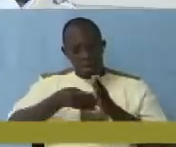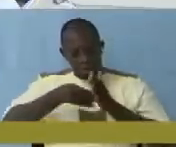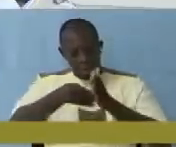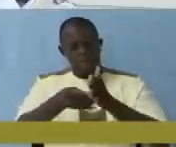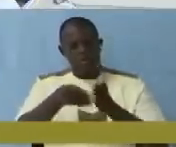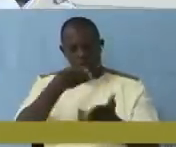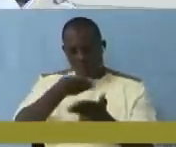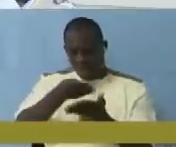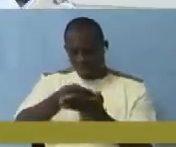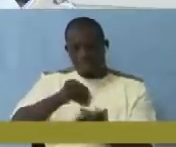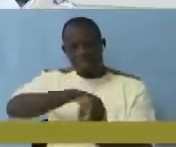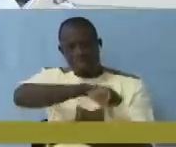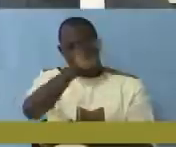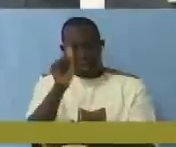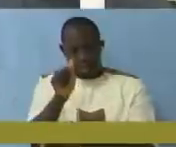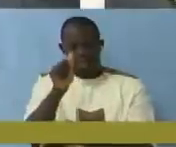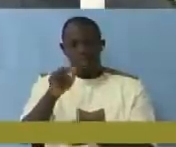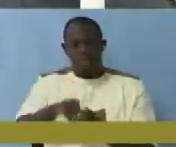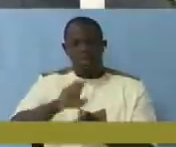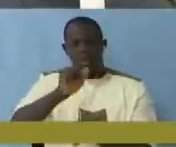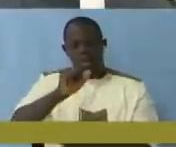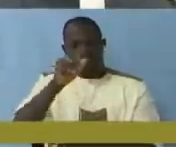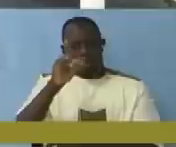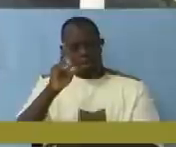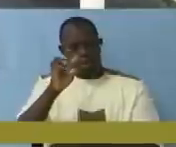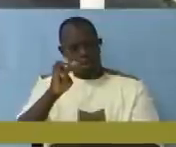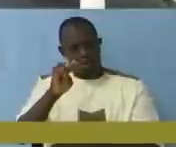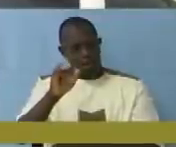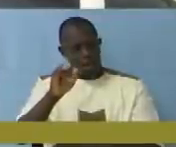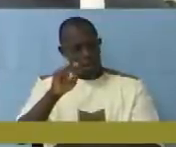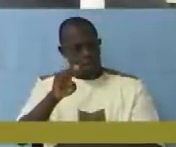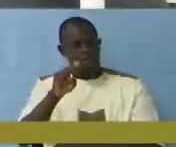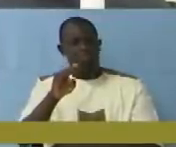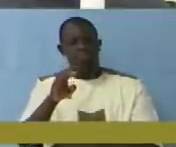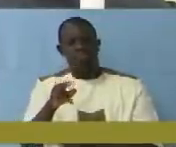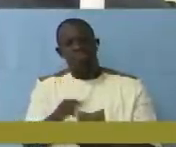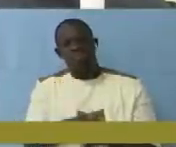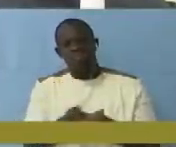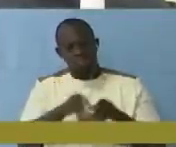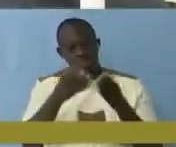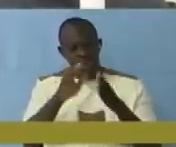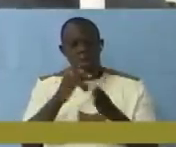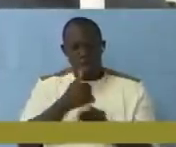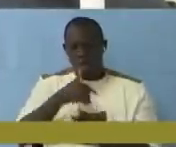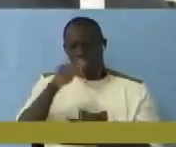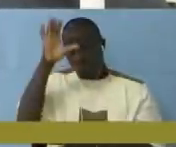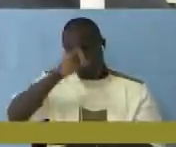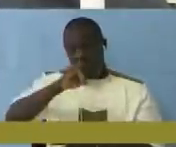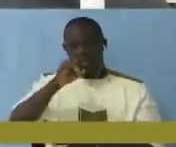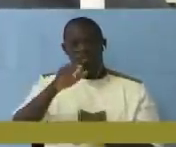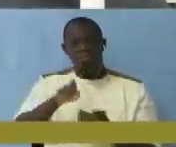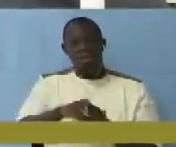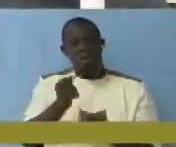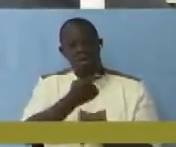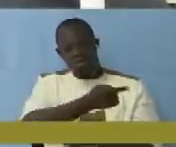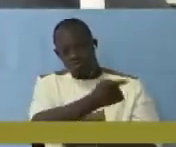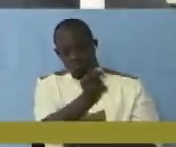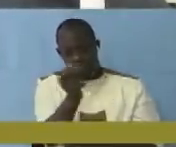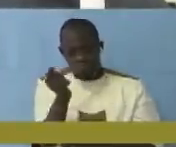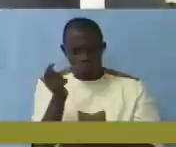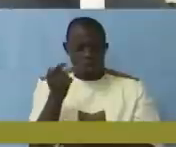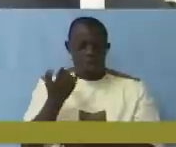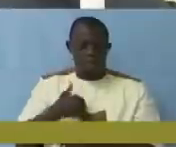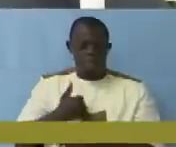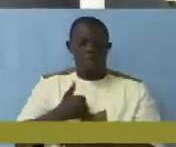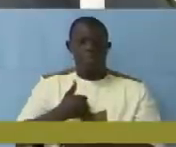of Finance and Admin. Okay. It seems to me that you people at the